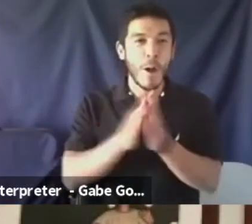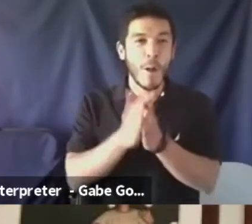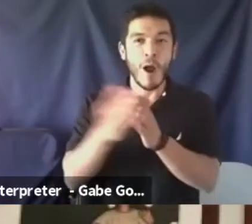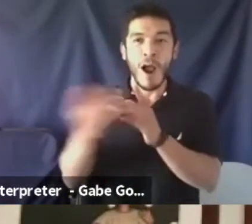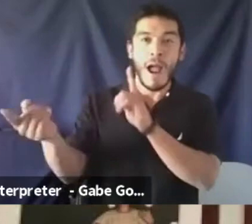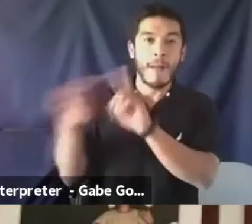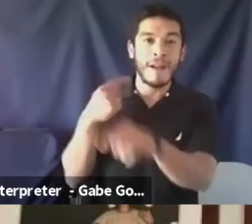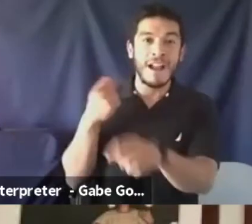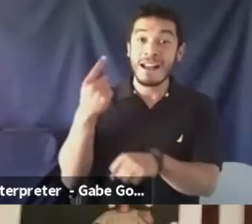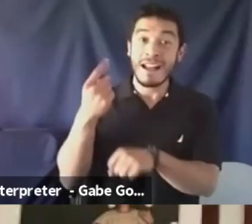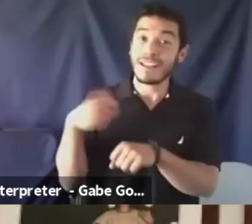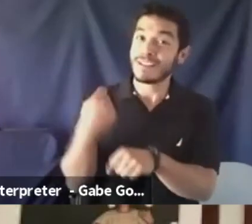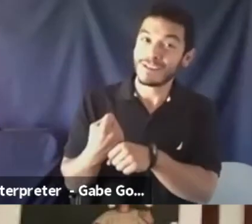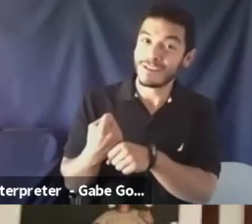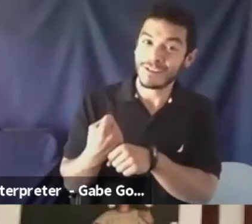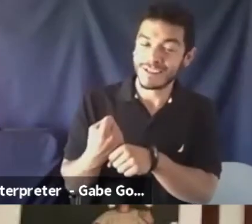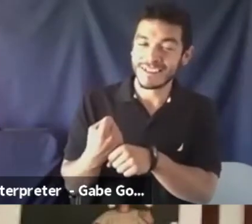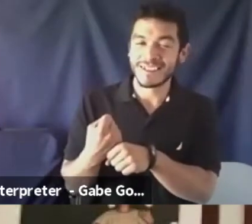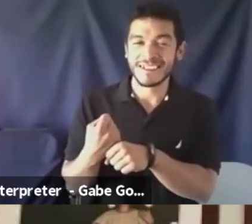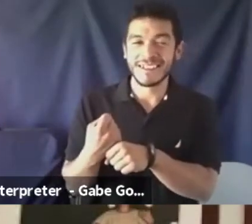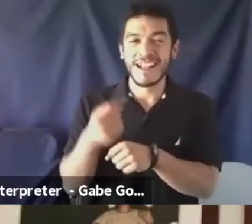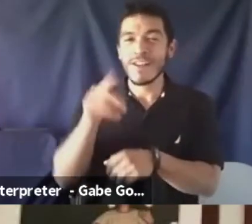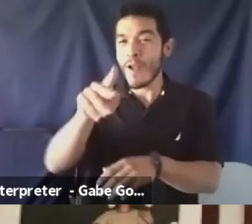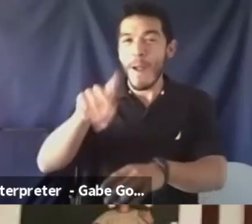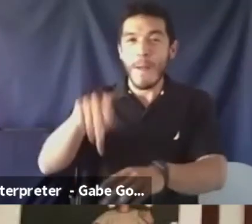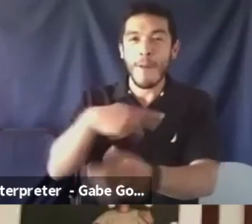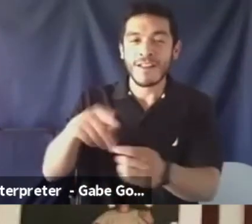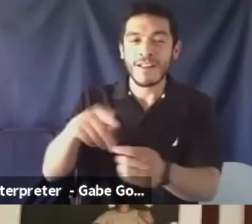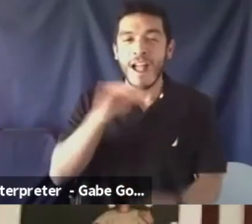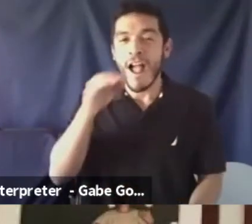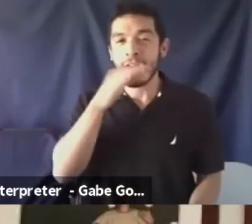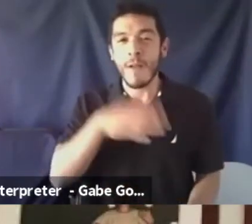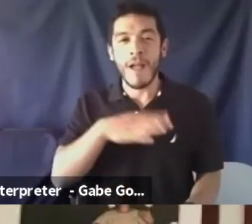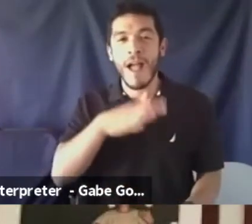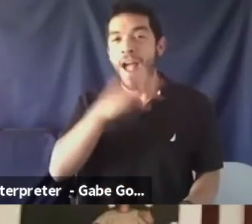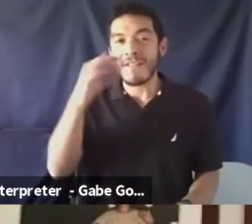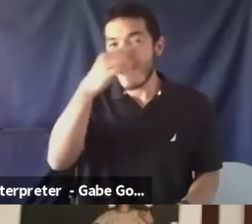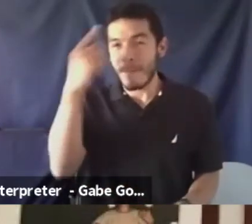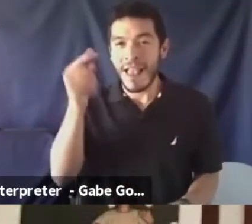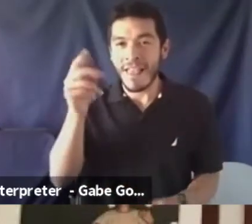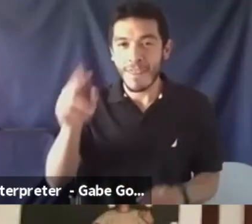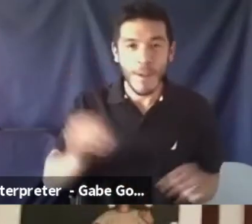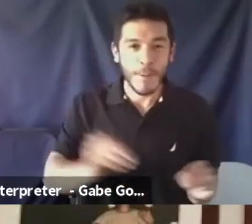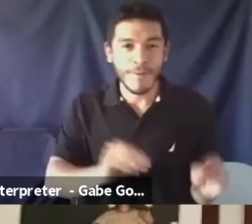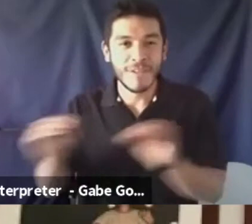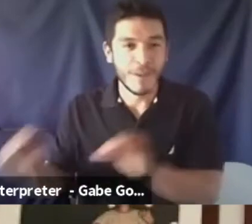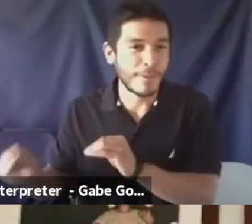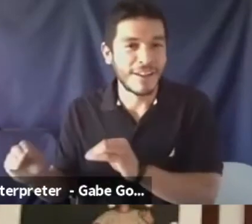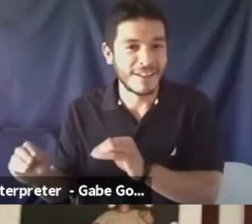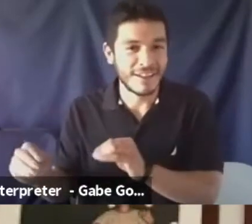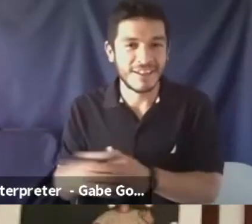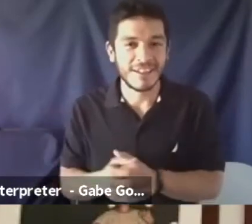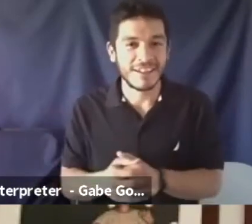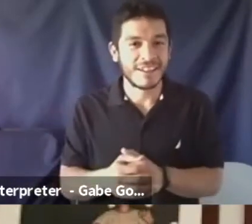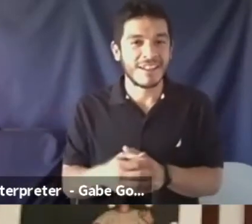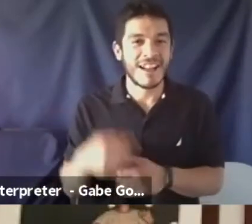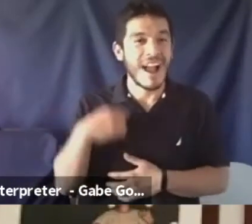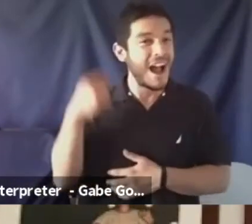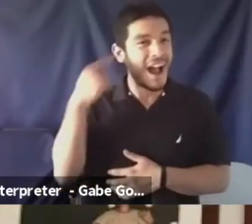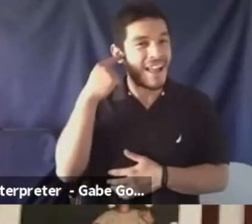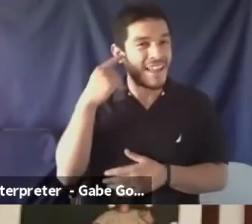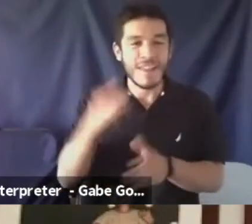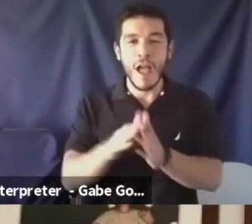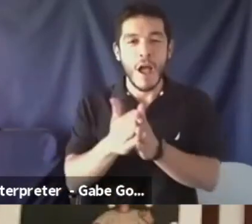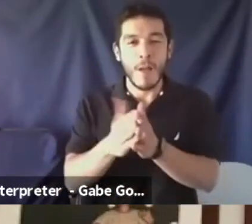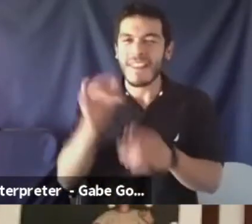that it's, the poetry of the women of the Black Panther movement. I think there's a book that's